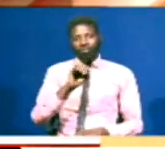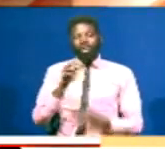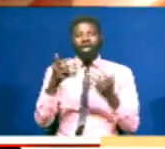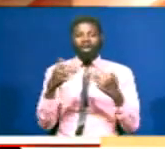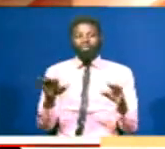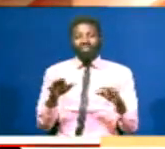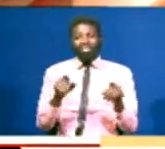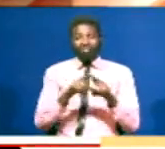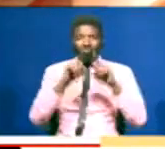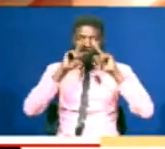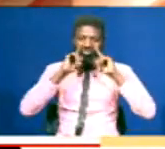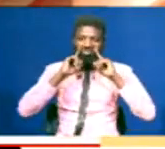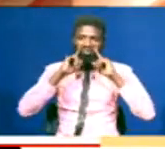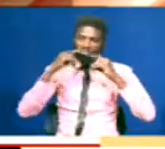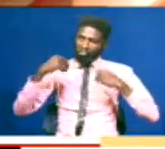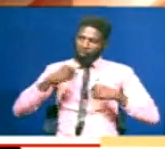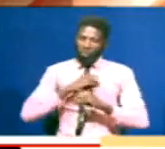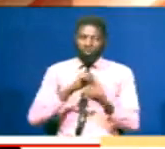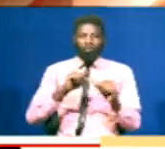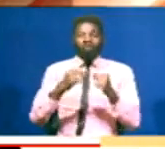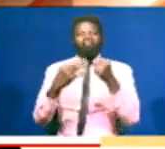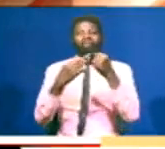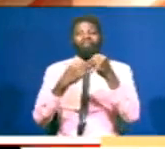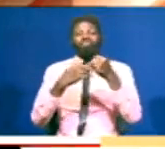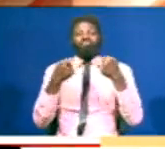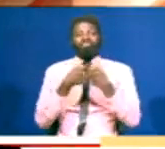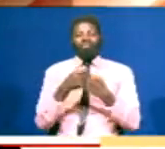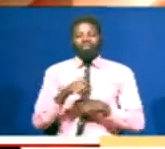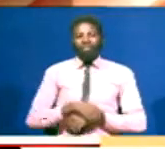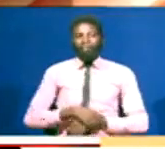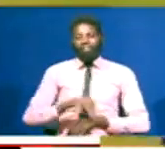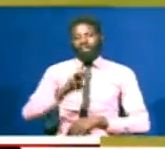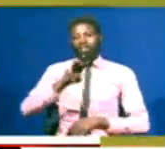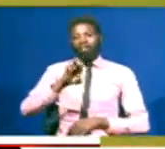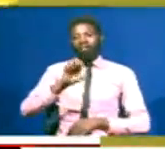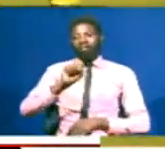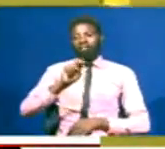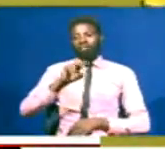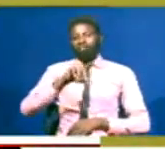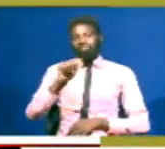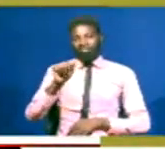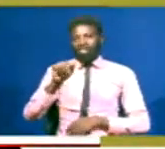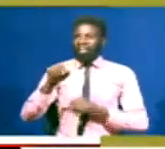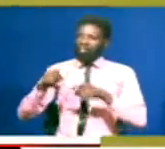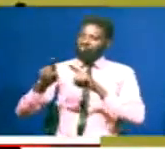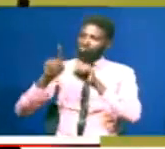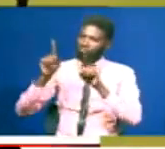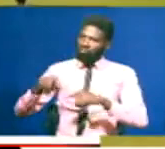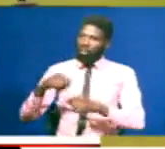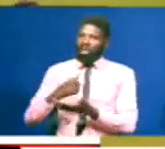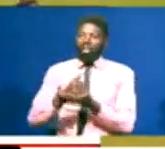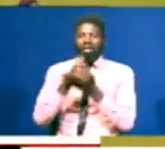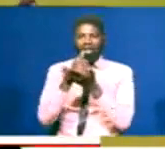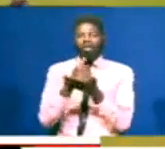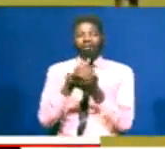to 8 matches. Wesonga netted in his own net at the Kasarani Stadium to hand Leopards 3 crucial points that moved them up to 5th